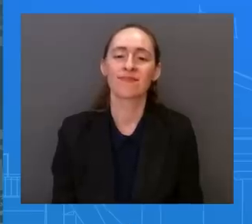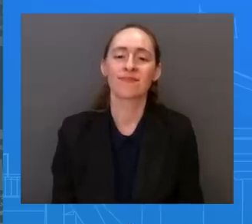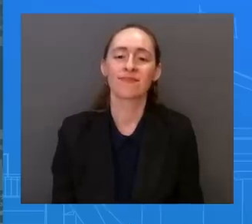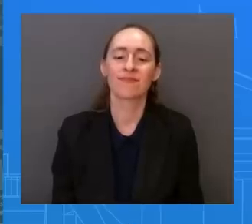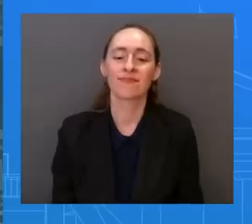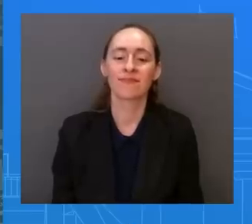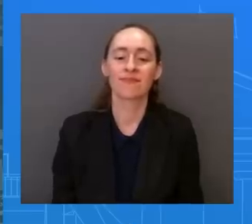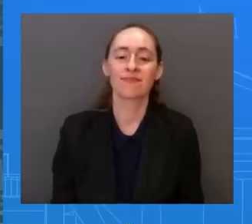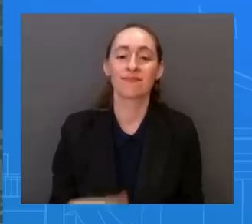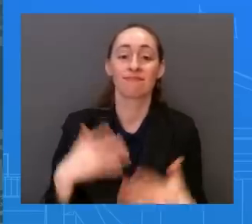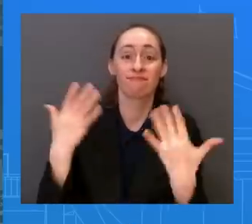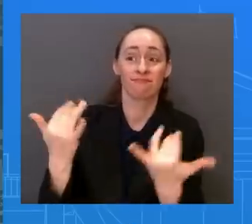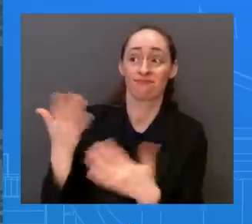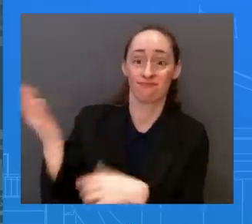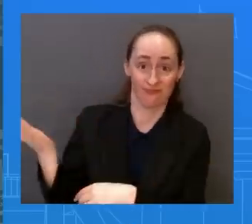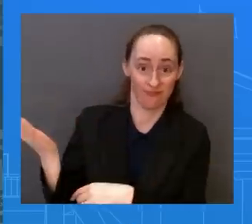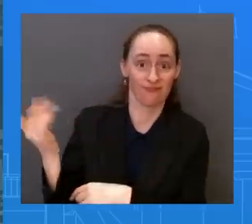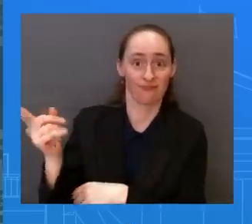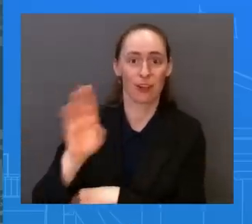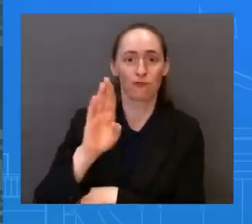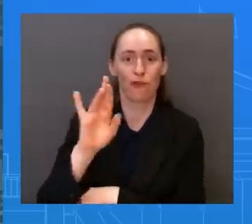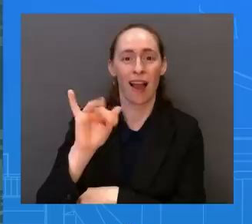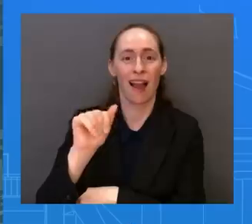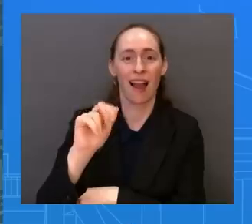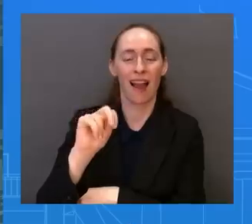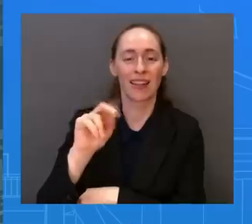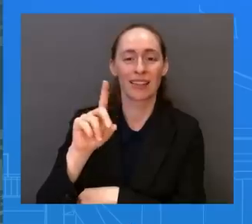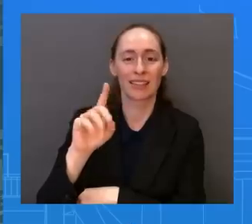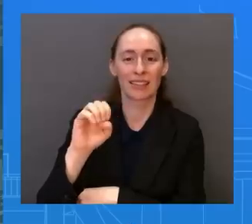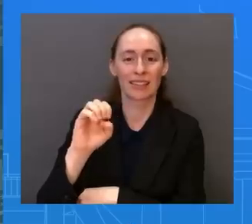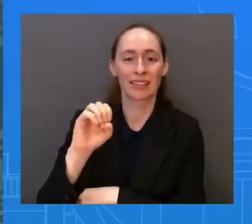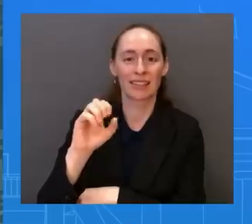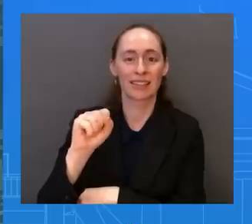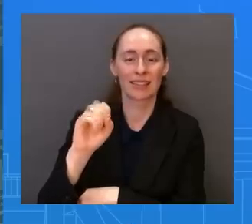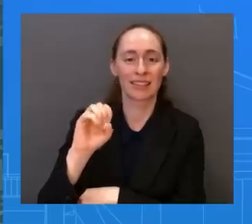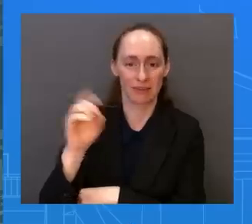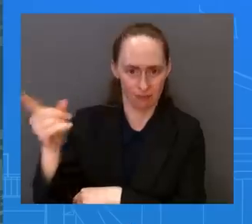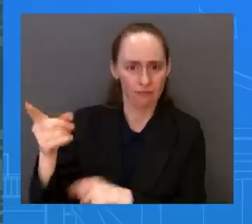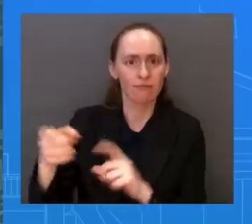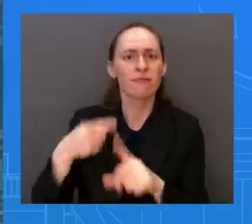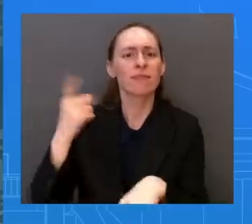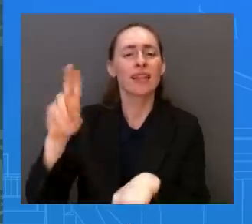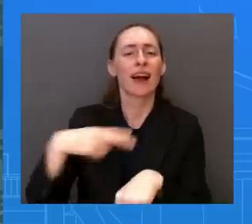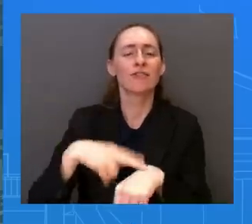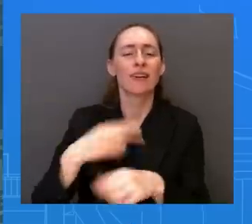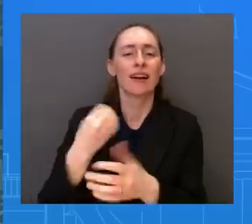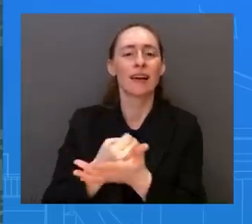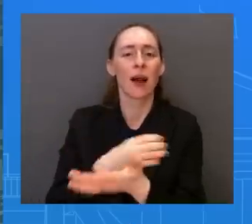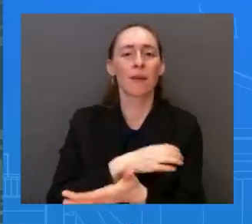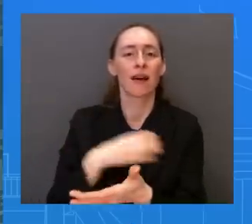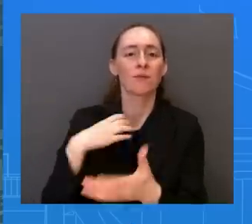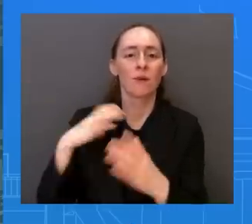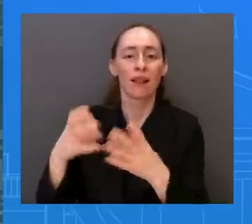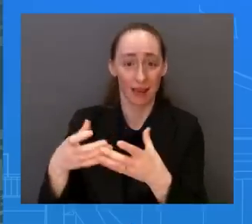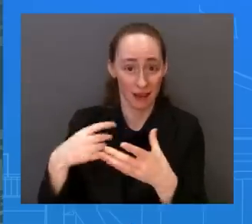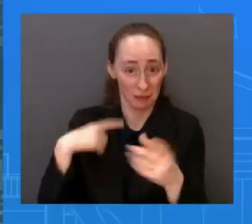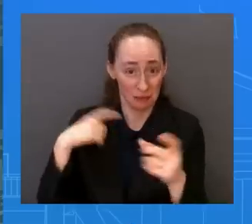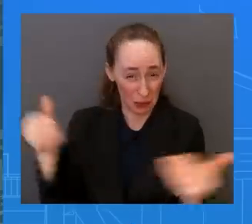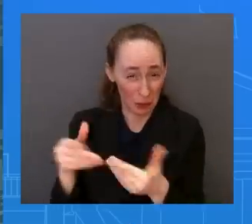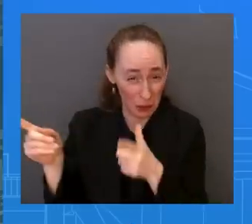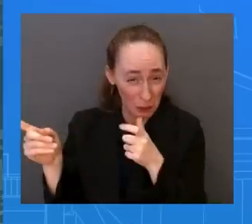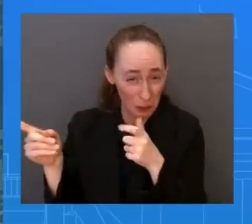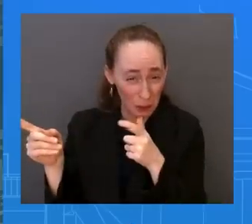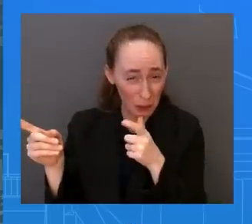Council Director Brian Deese. Brian doesn't really need an introduction, as you all know, given I told you all just last week how much we will miss